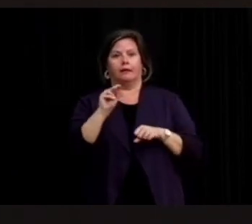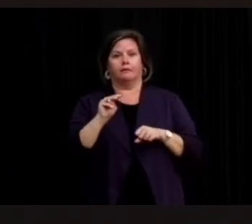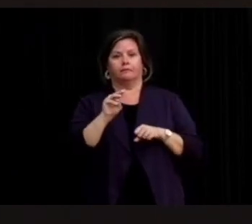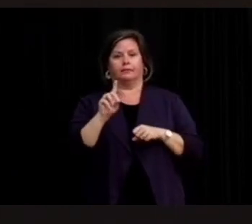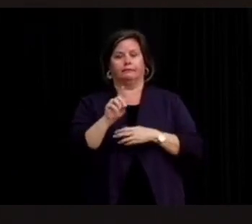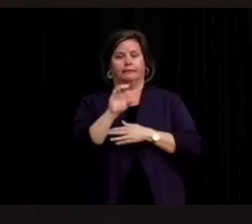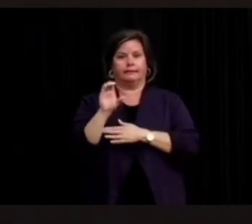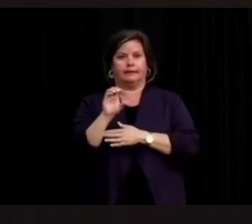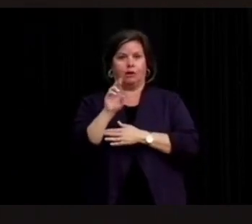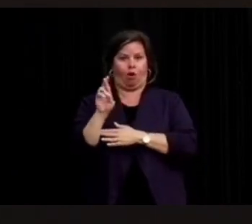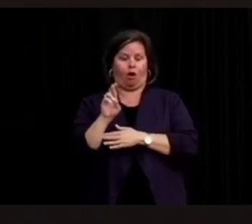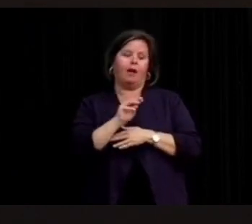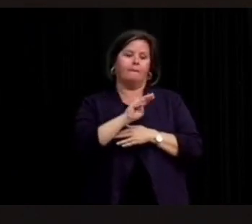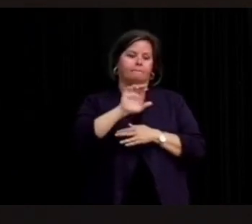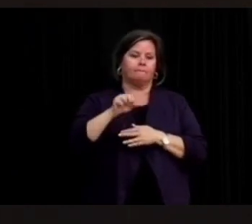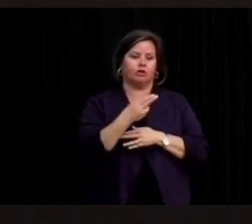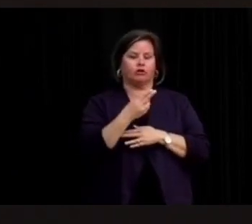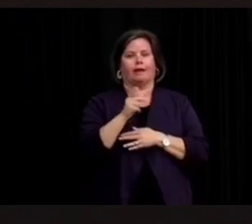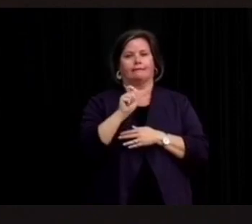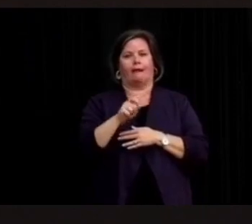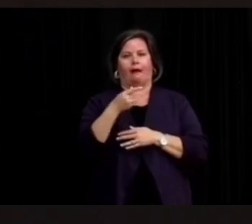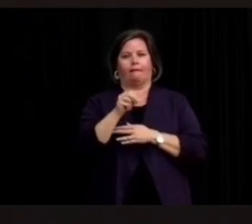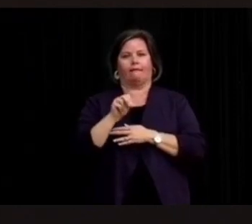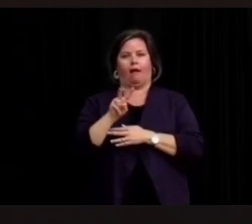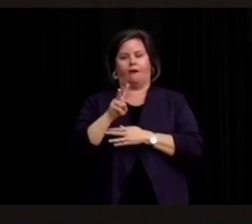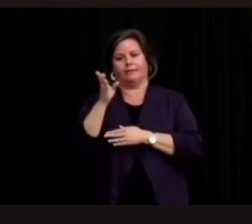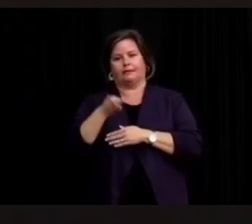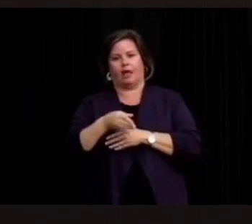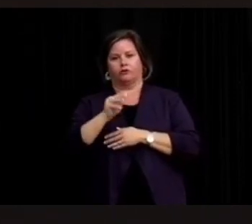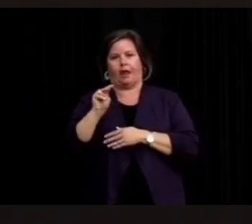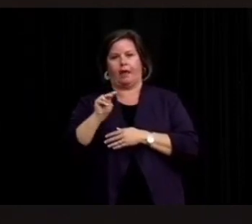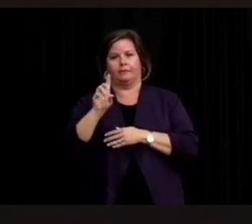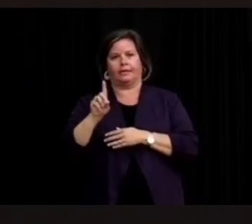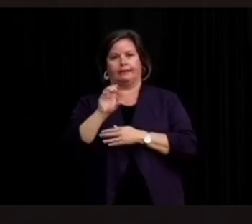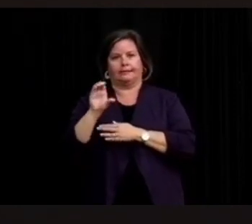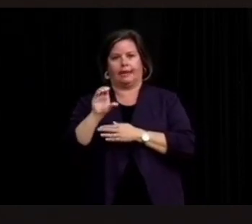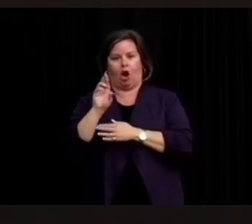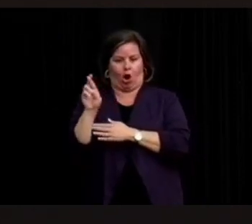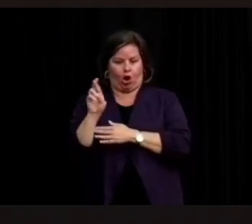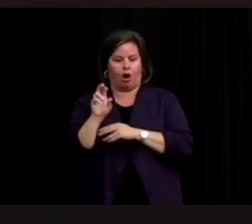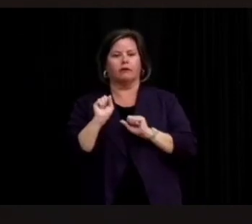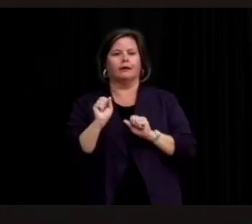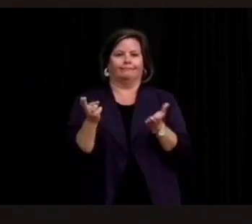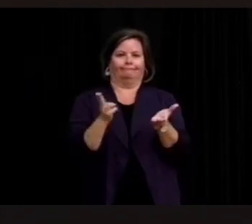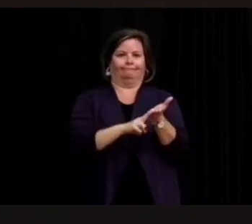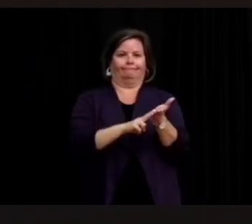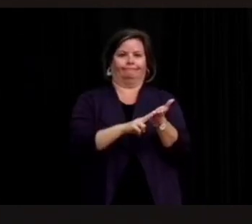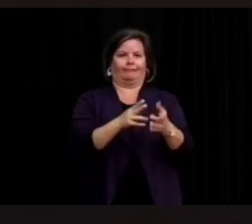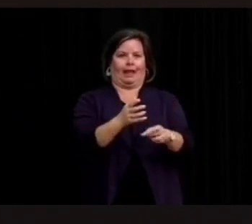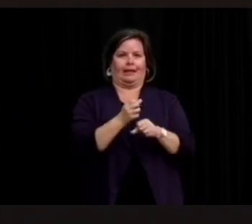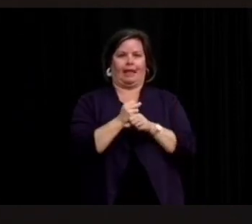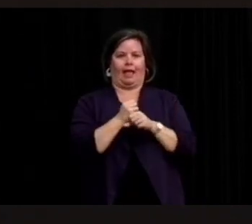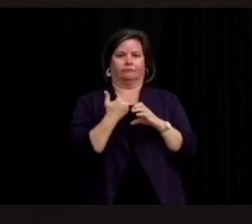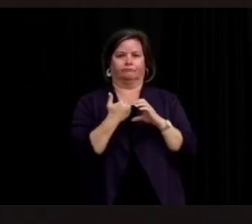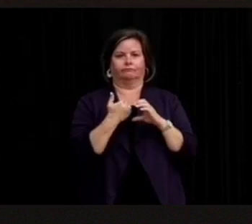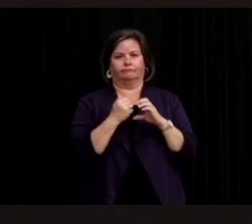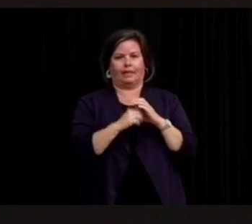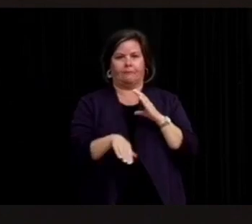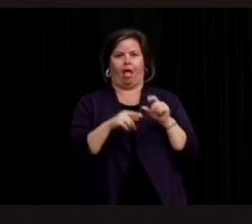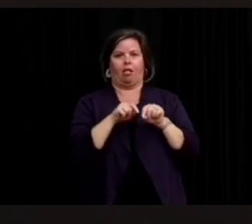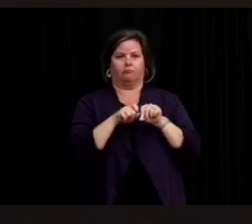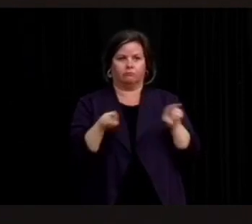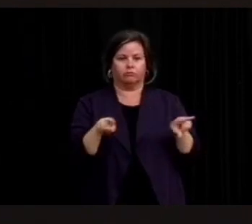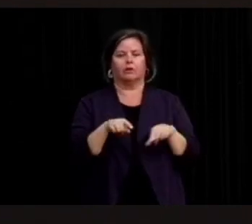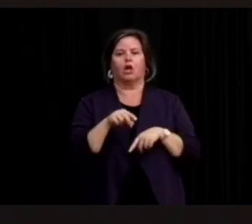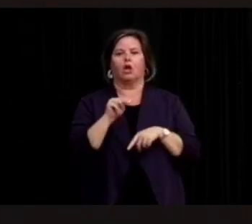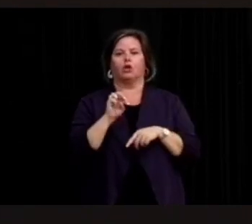michigan.gov/MDCR and actually sign up for our newsletter. That will be the mechanism that we use both to share those recommendations